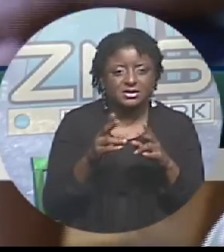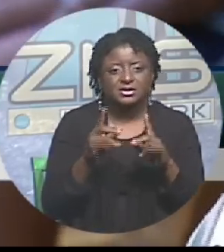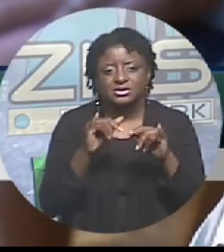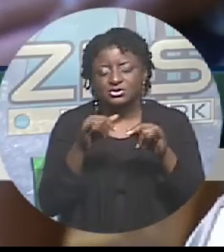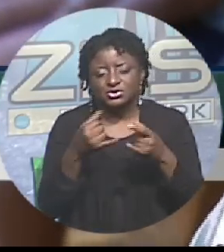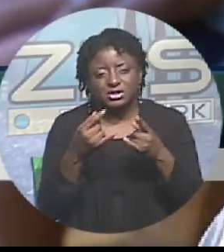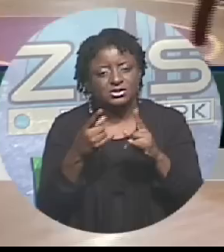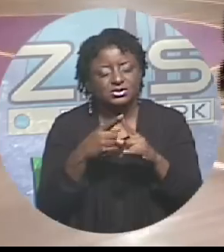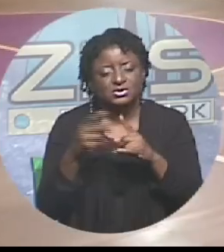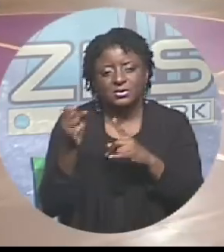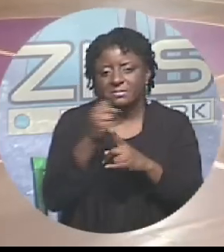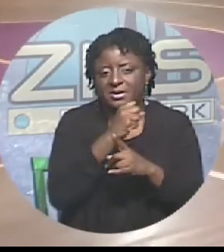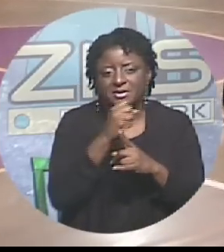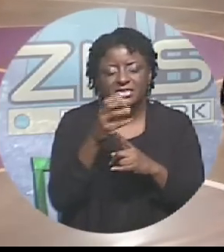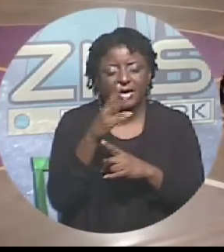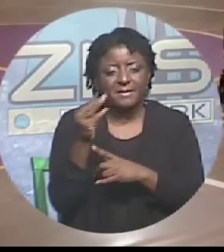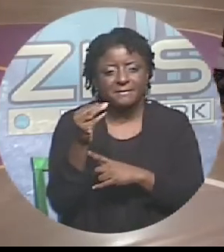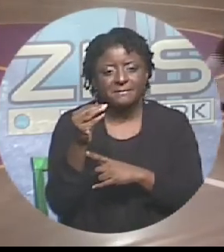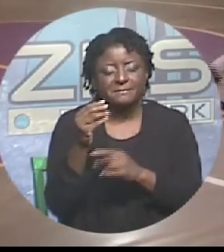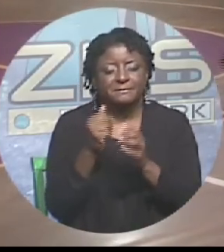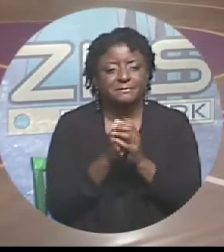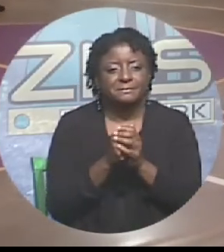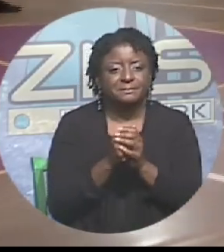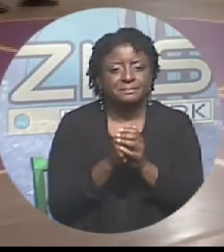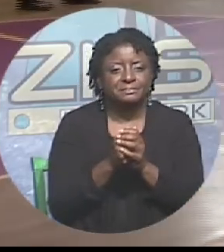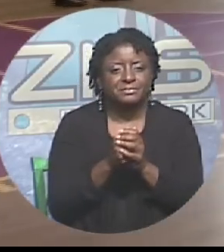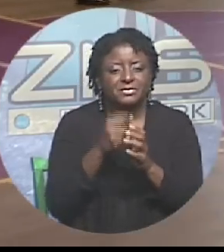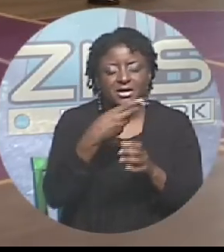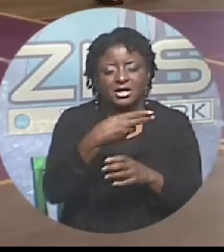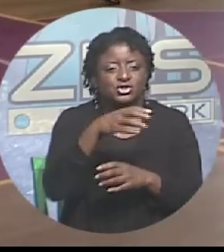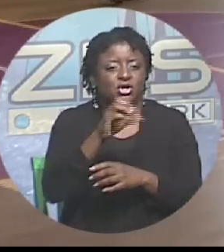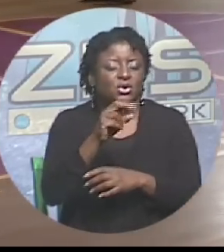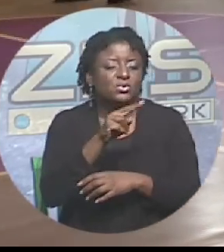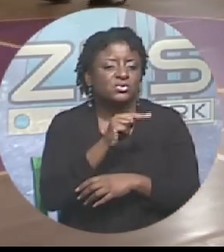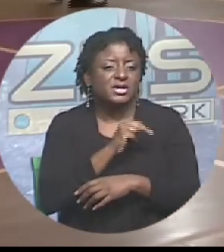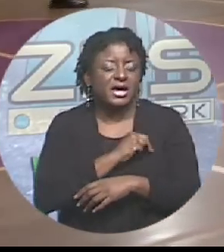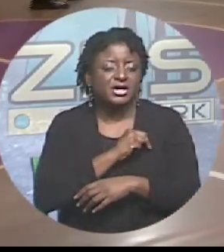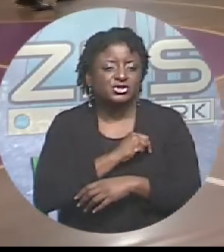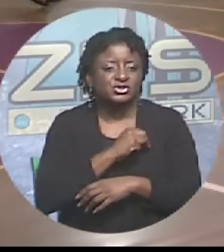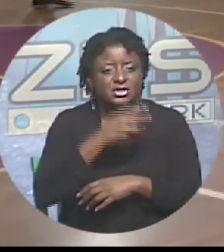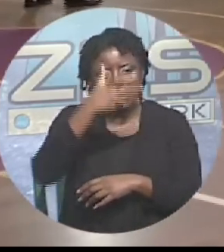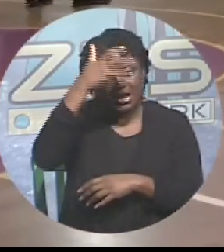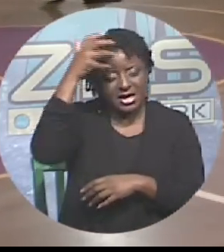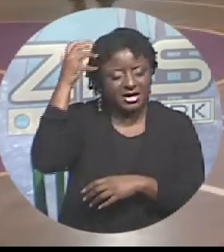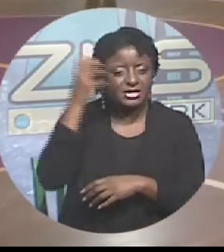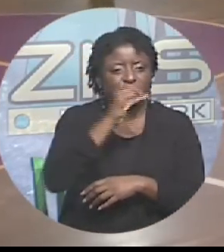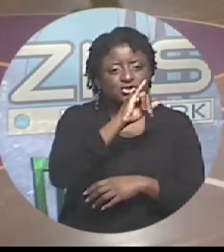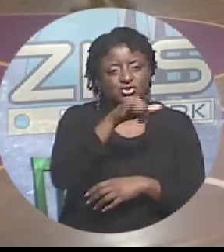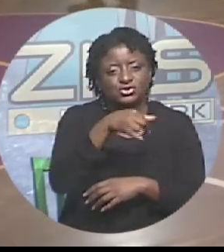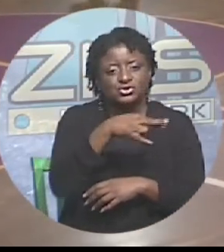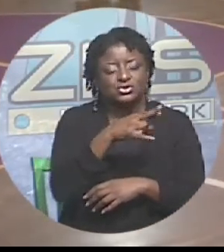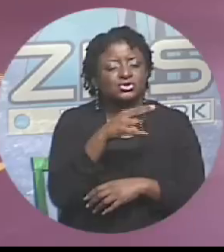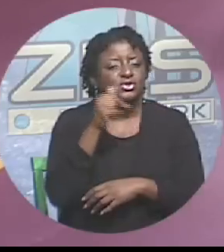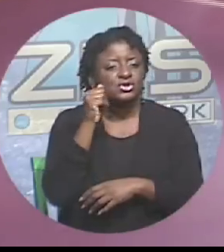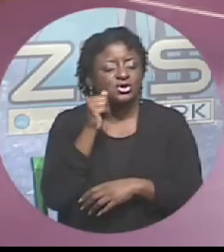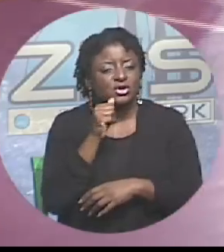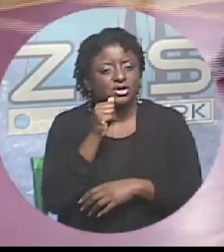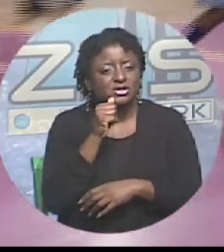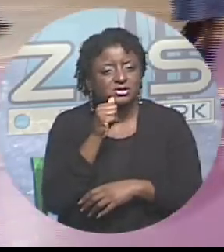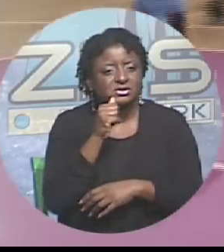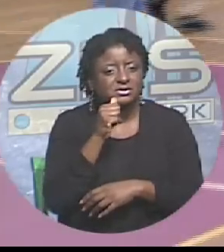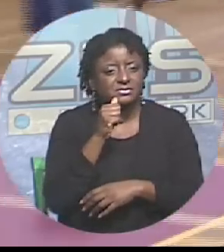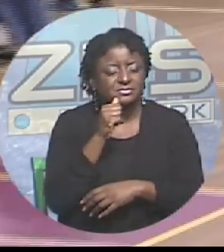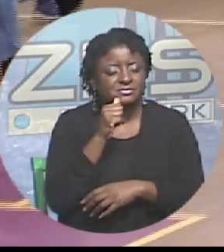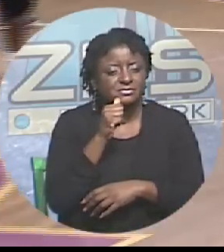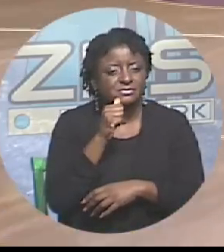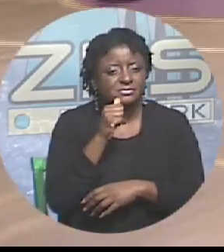and take the championship. The HO Nash Lions Junior Girls also a victory away from the championship, and they didn't take